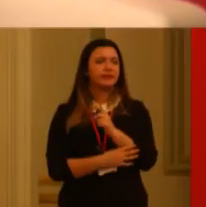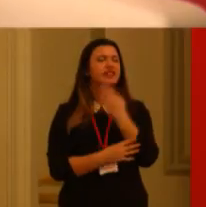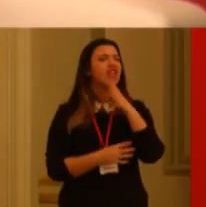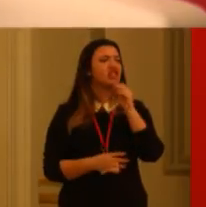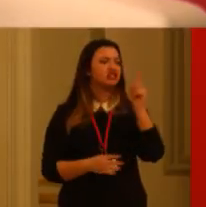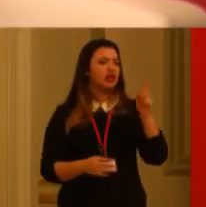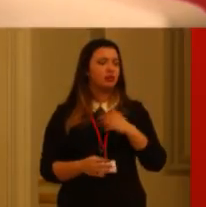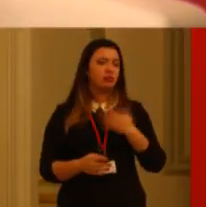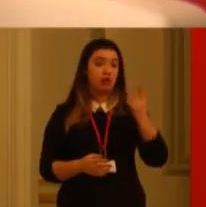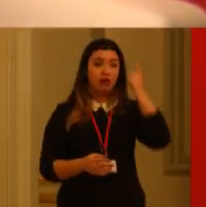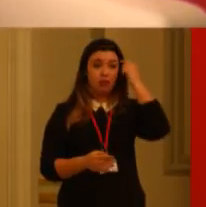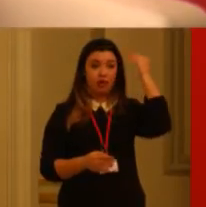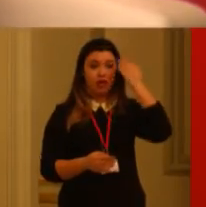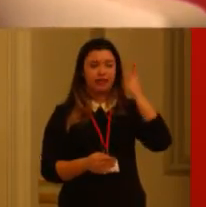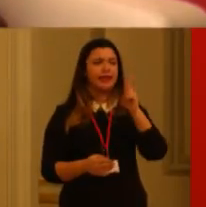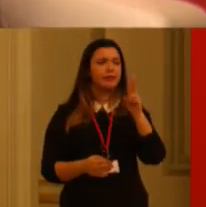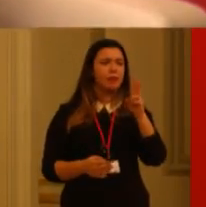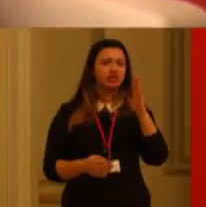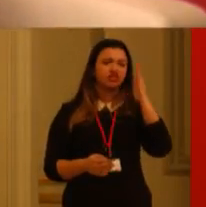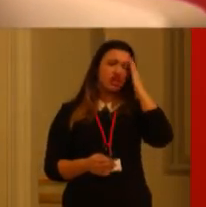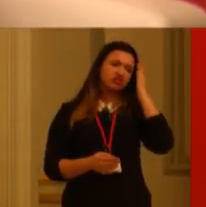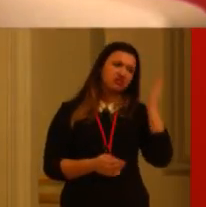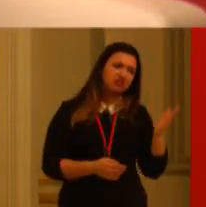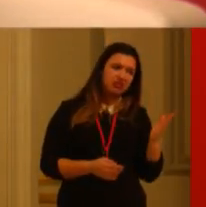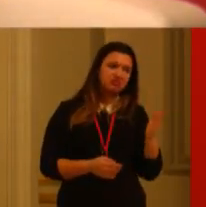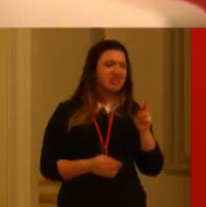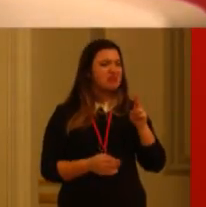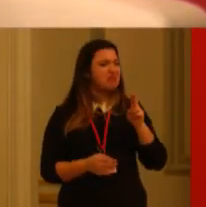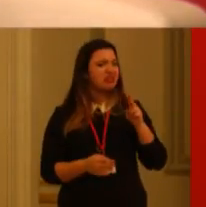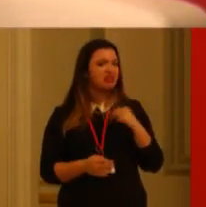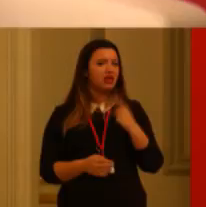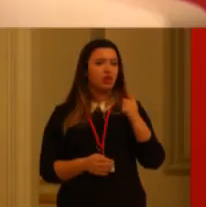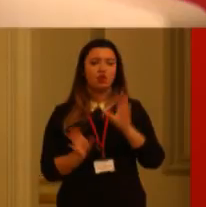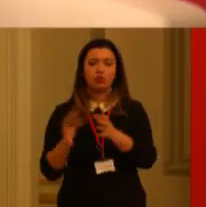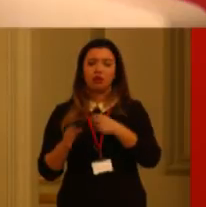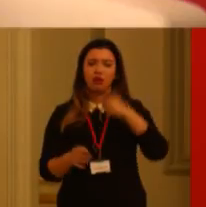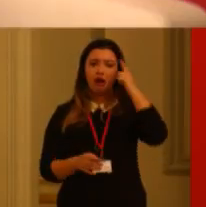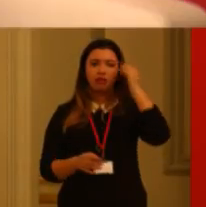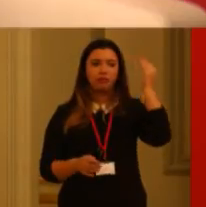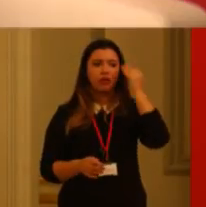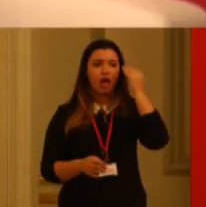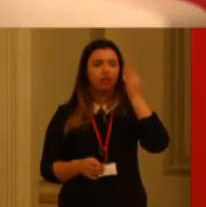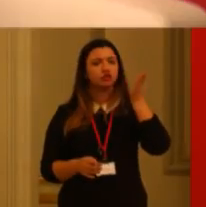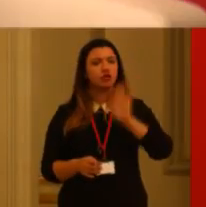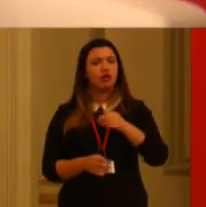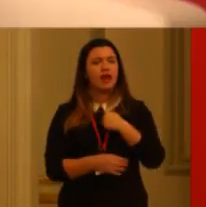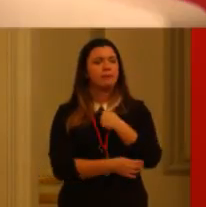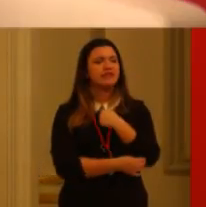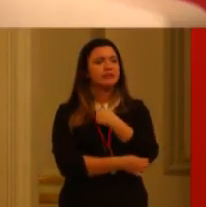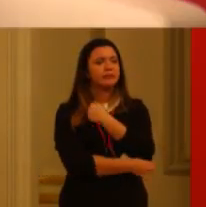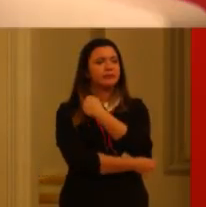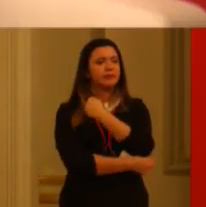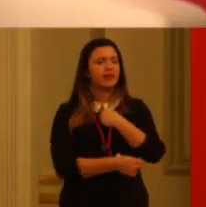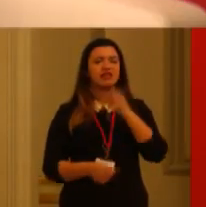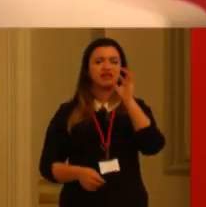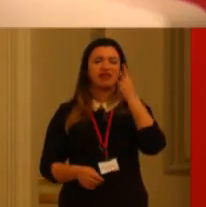invisible drug crisis in Turkey. And then I thought about young people at the age of 25 trying to sell drugs